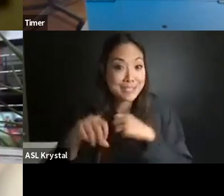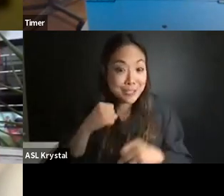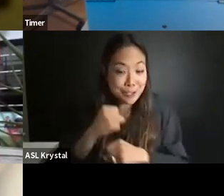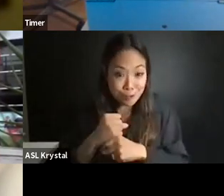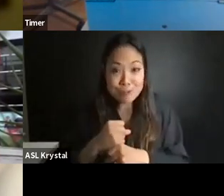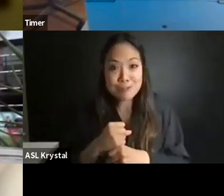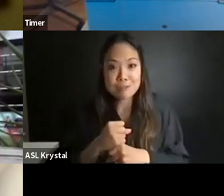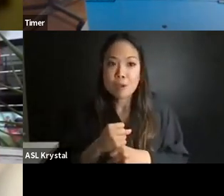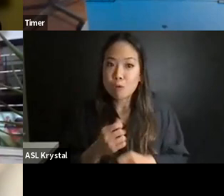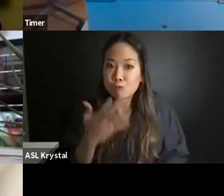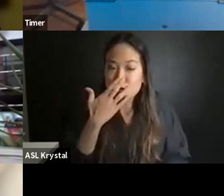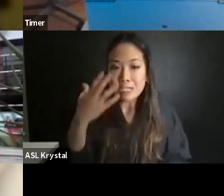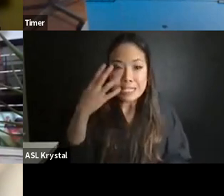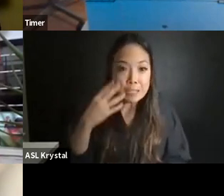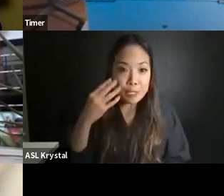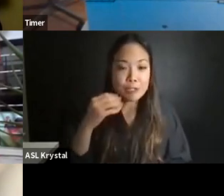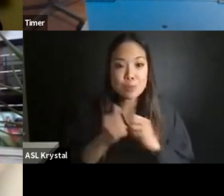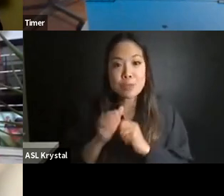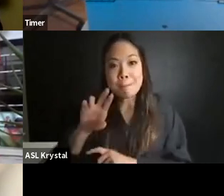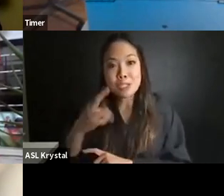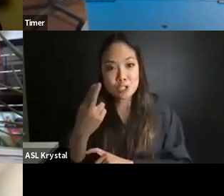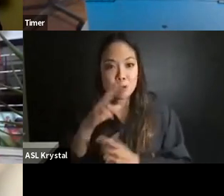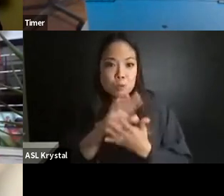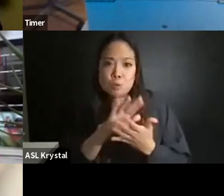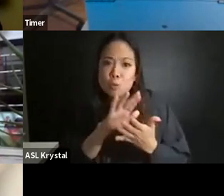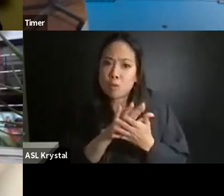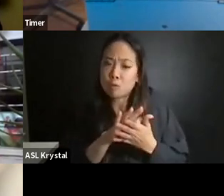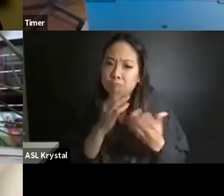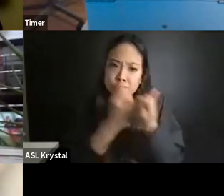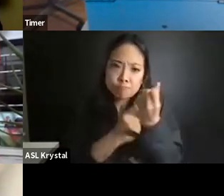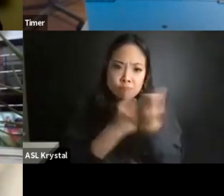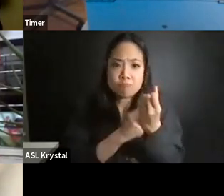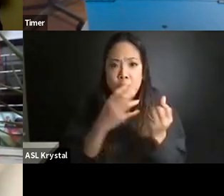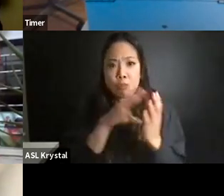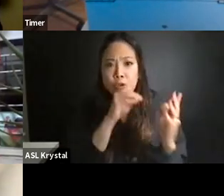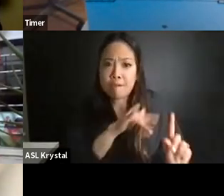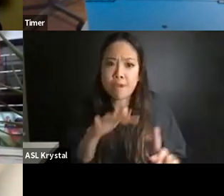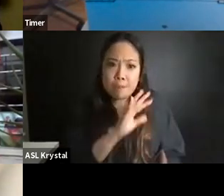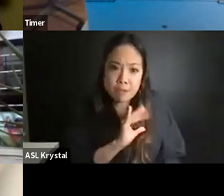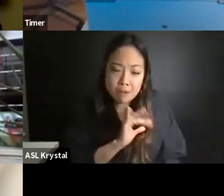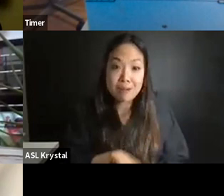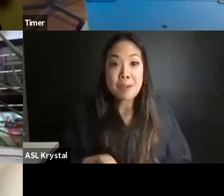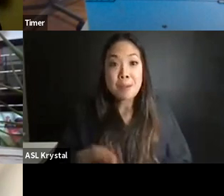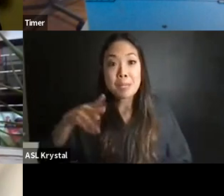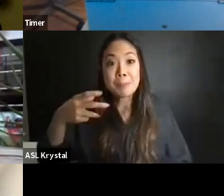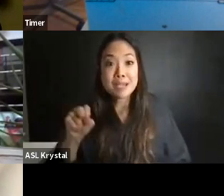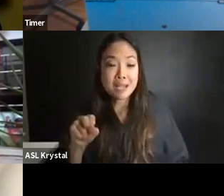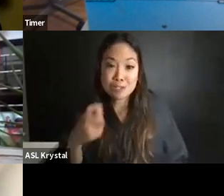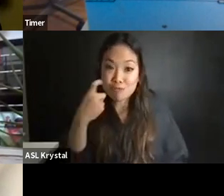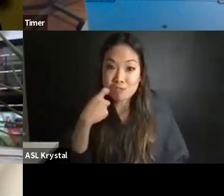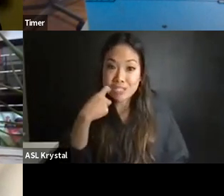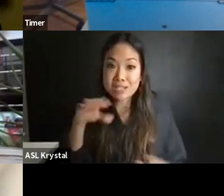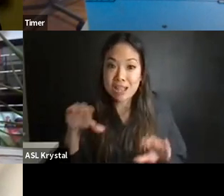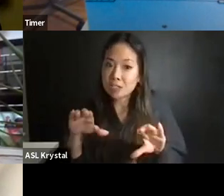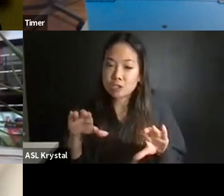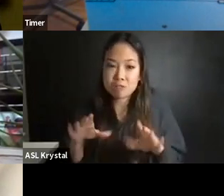with the mission hill schools consistently supportive learning environment but bps's recent actions have betrayed our family's trust in this